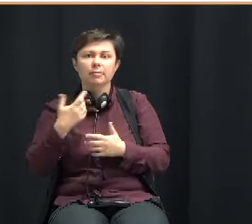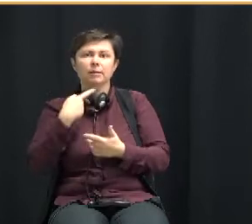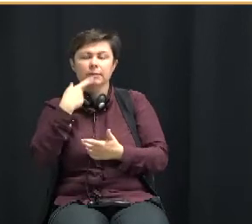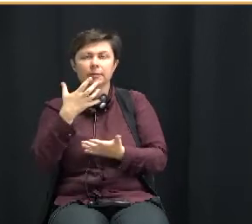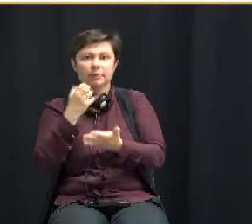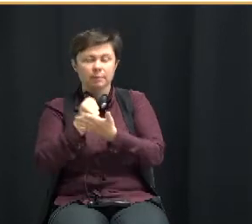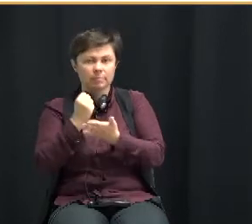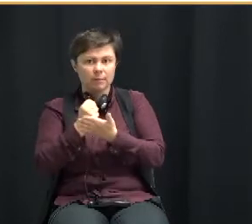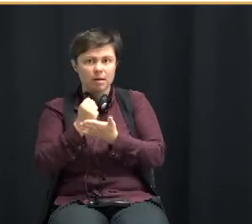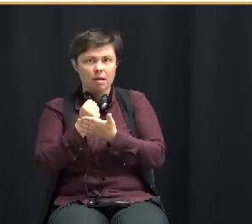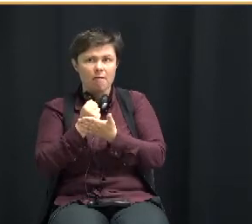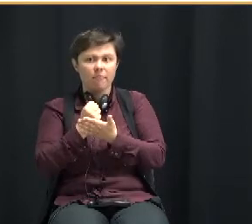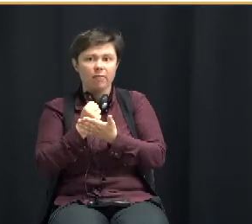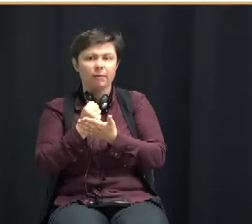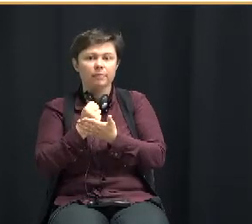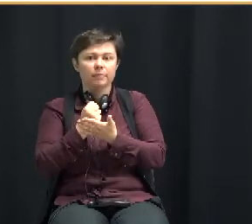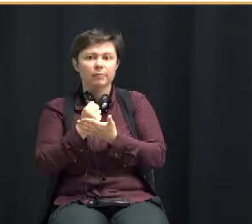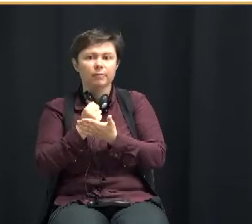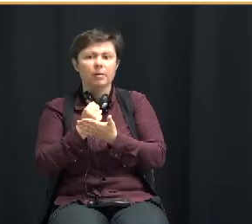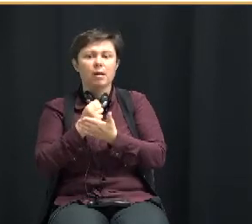refer to the issue of